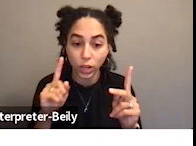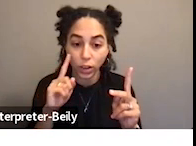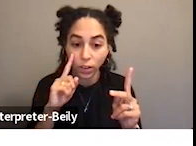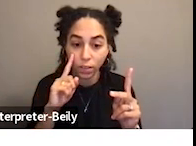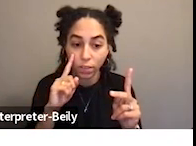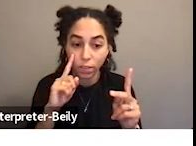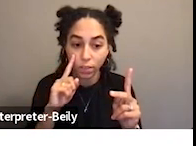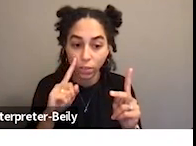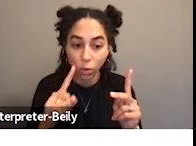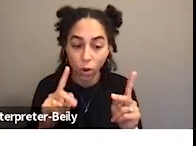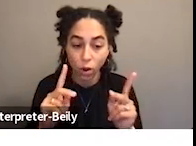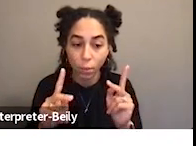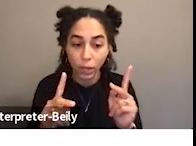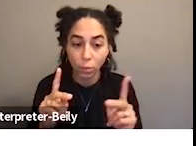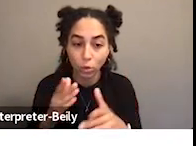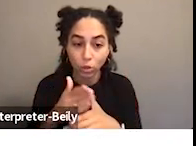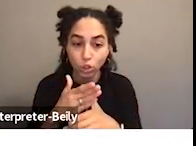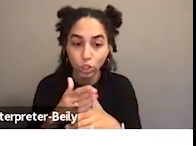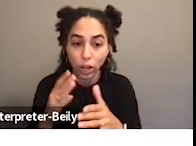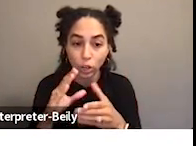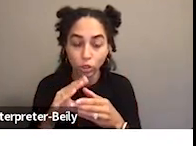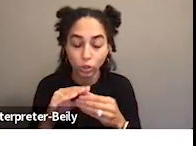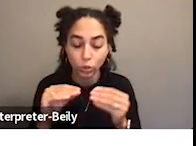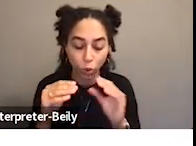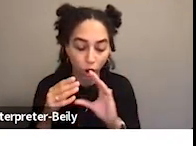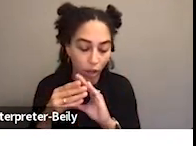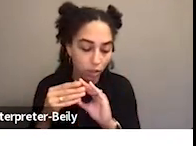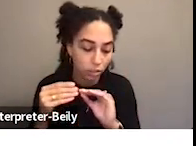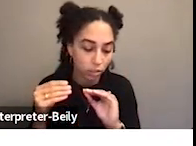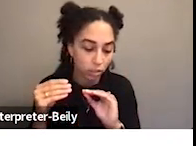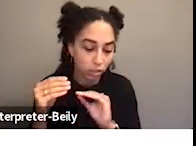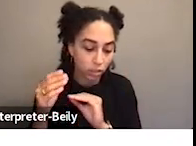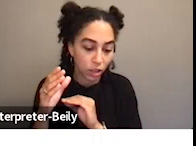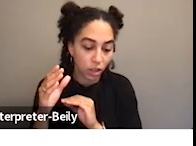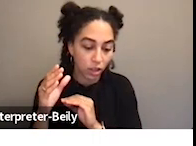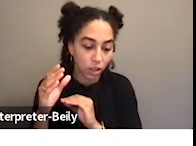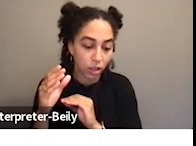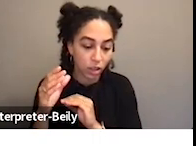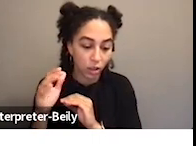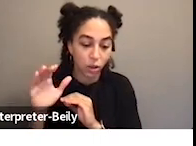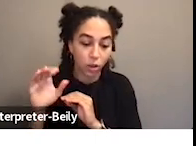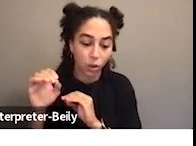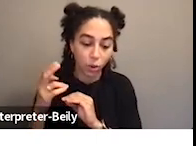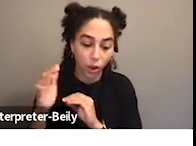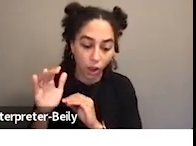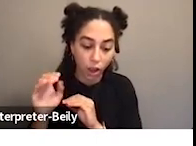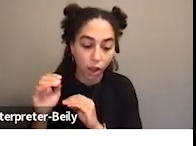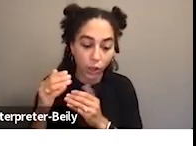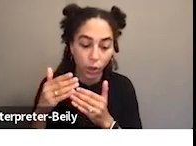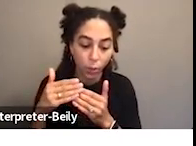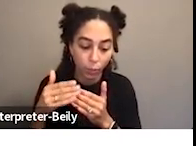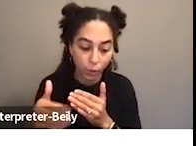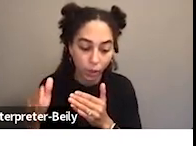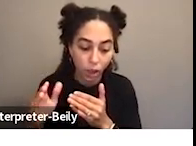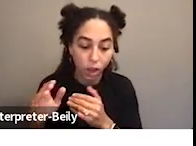share stories and to share resources from Ohio Ohio and beyond related to advocacy. We're